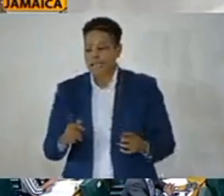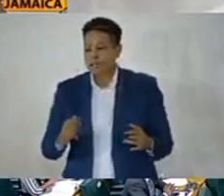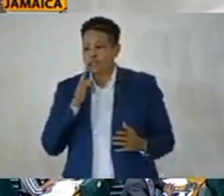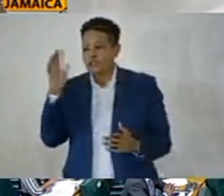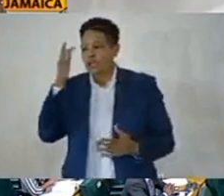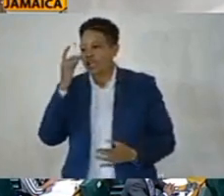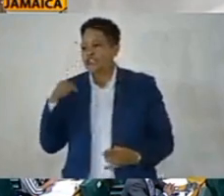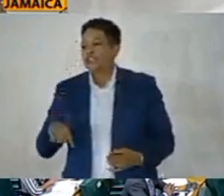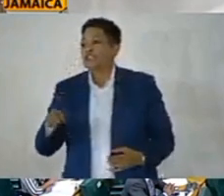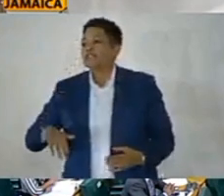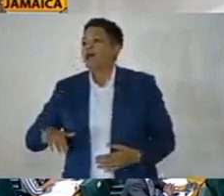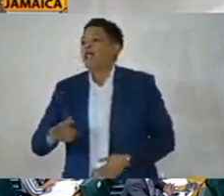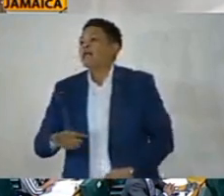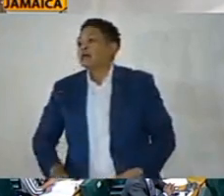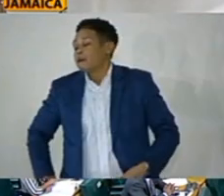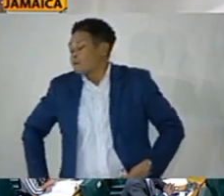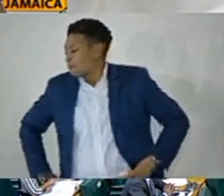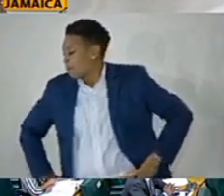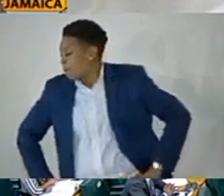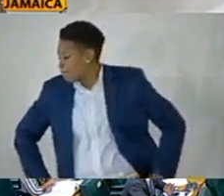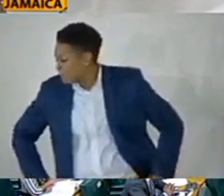Madam Speaker.